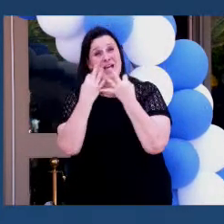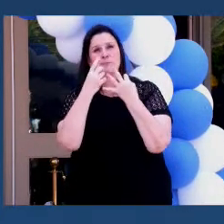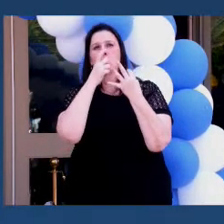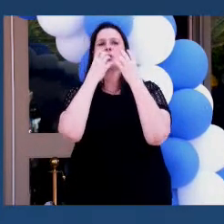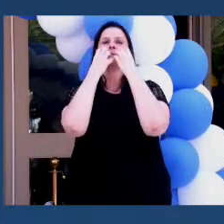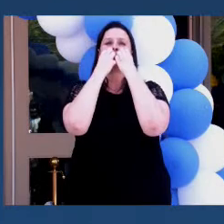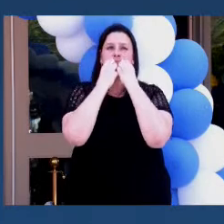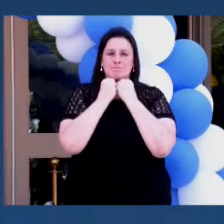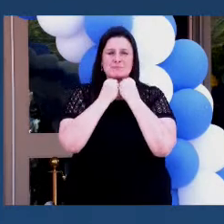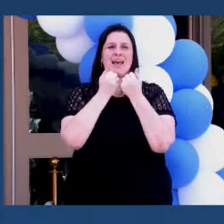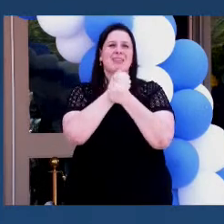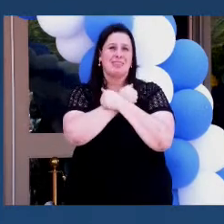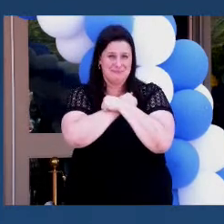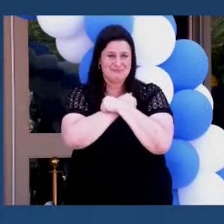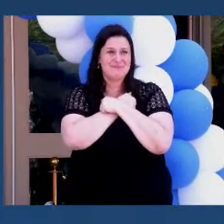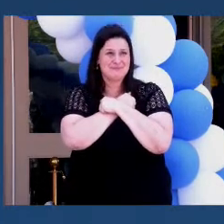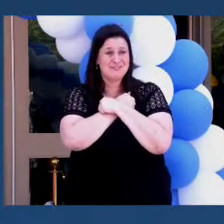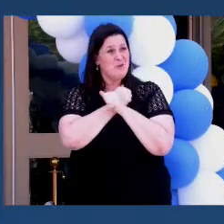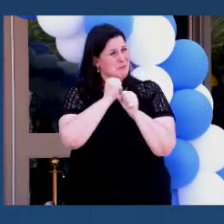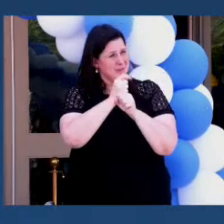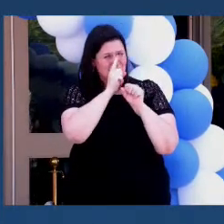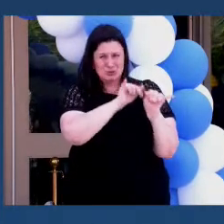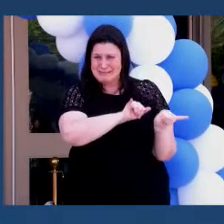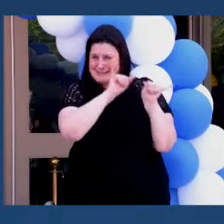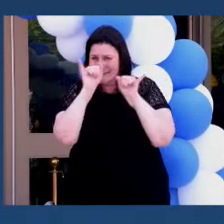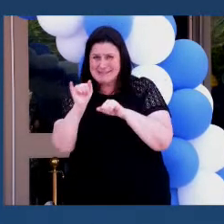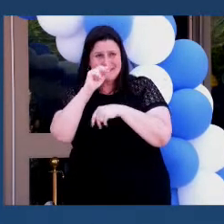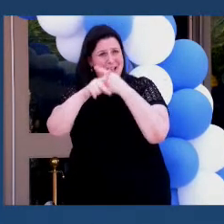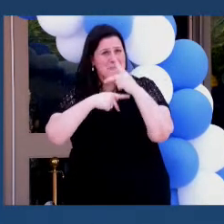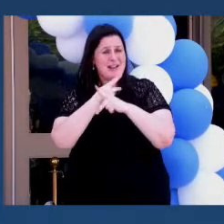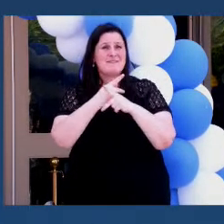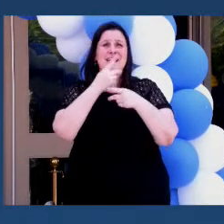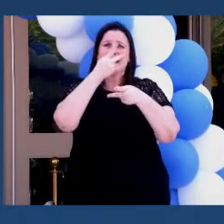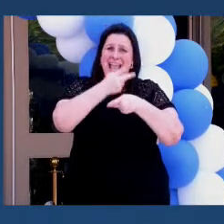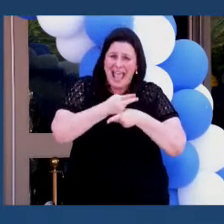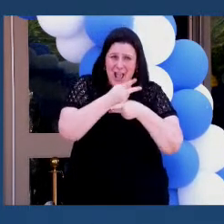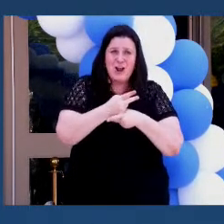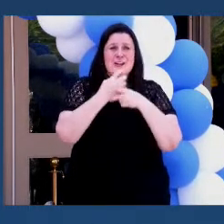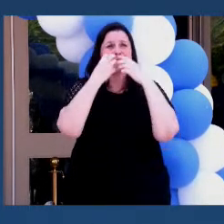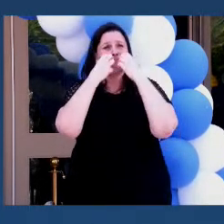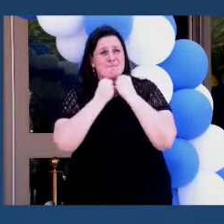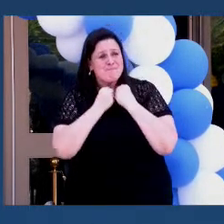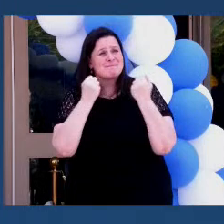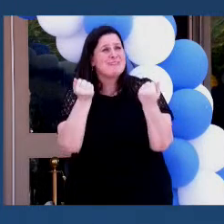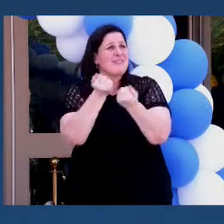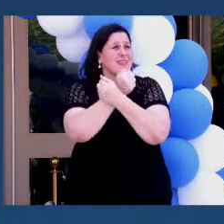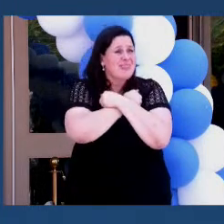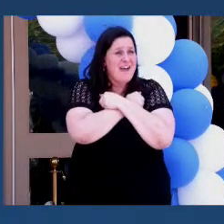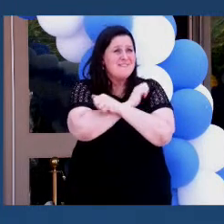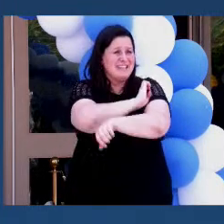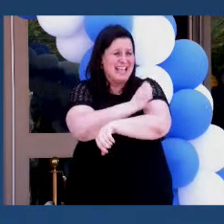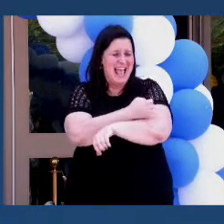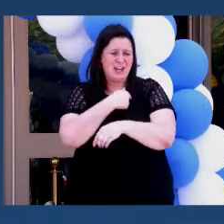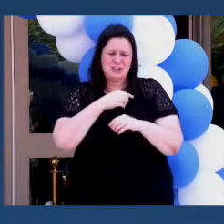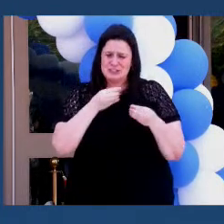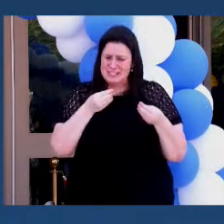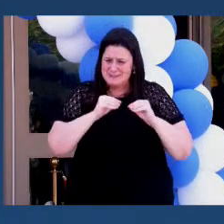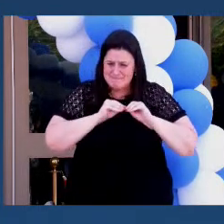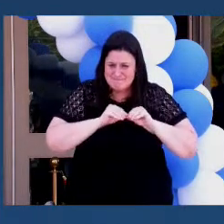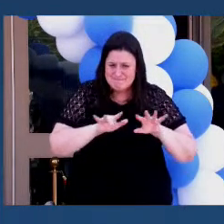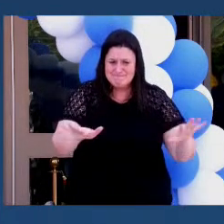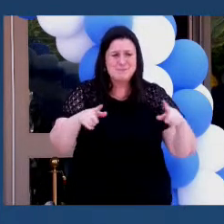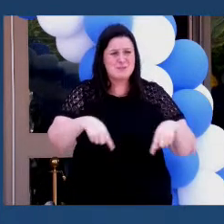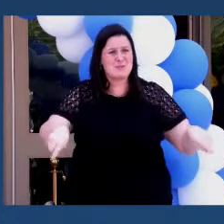them. So we have to make sure that same type of care and love and energy is put into not only the students that are going to be at